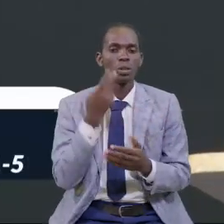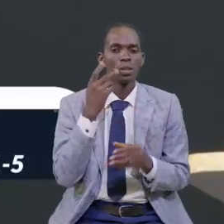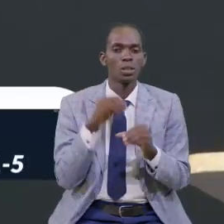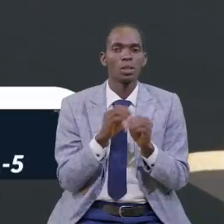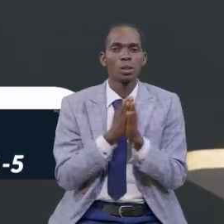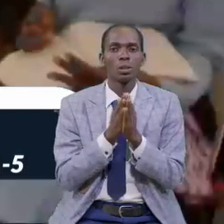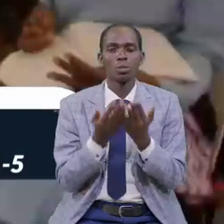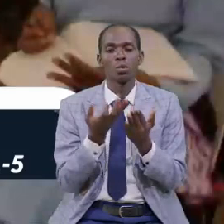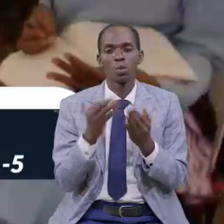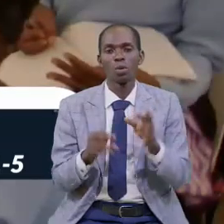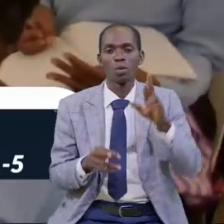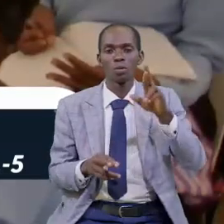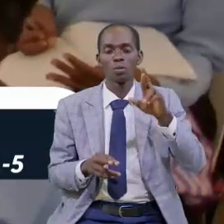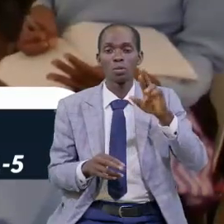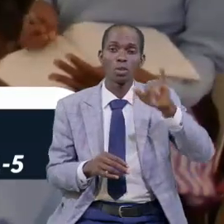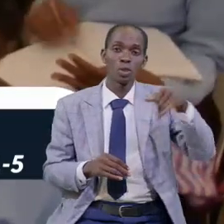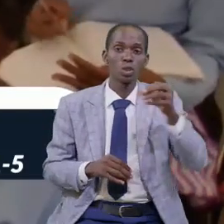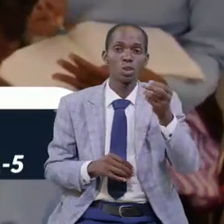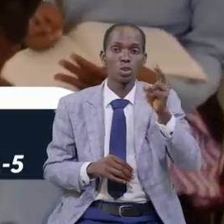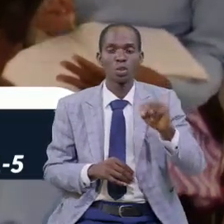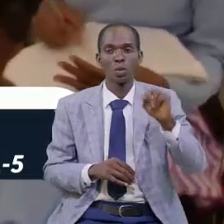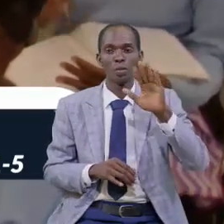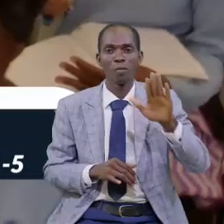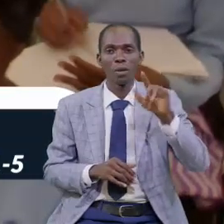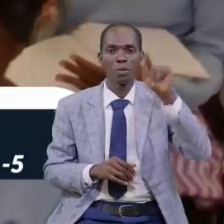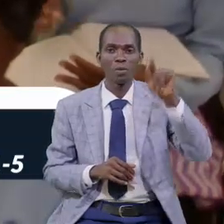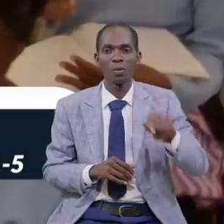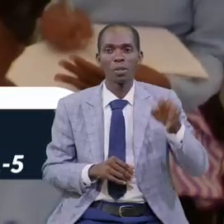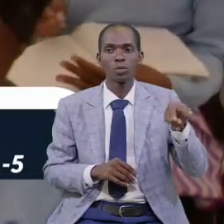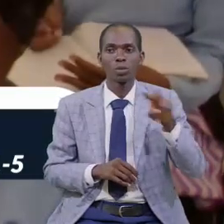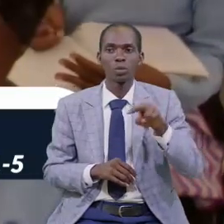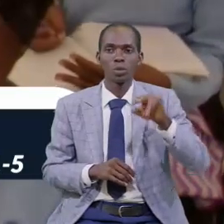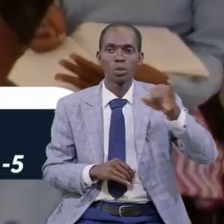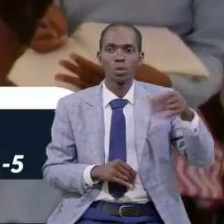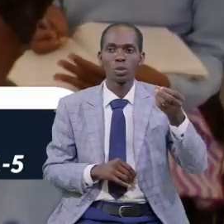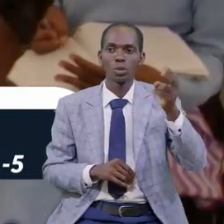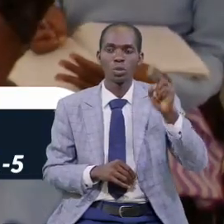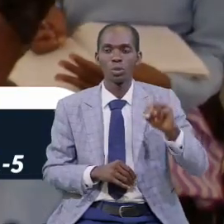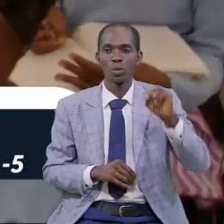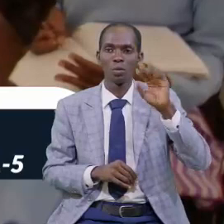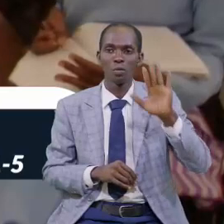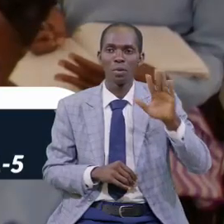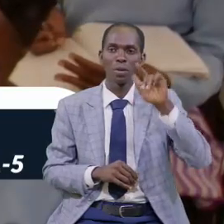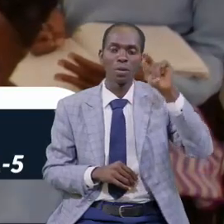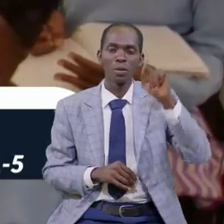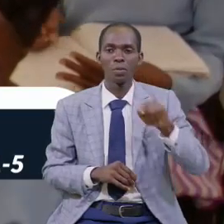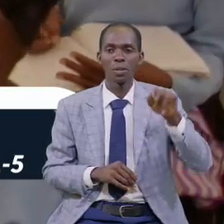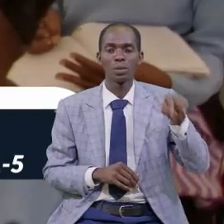chapter 5, reading from verse 22. John chapter